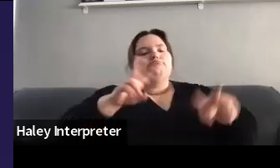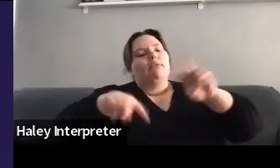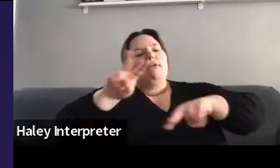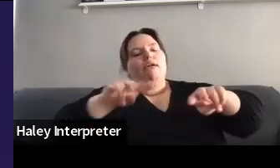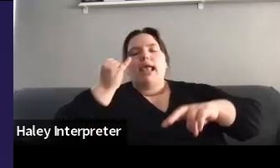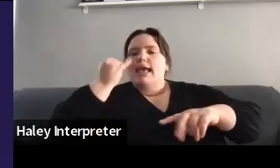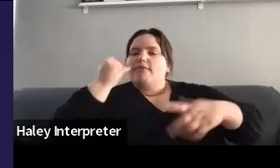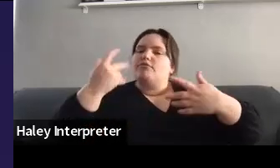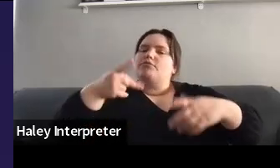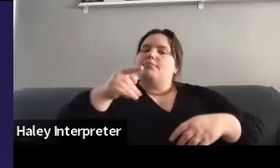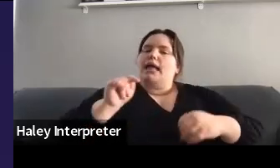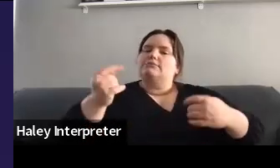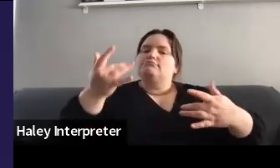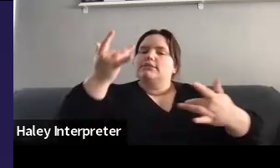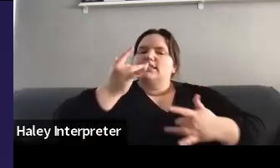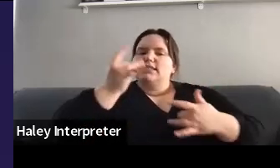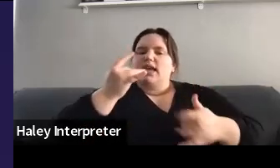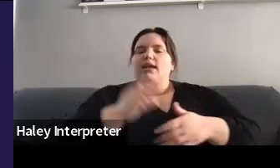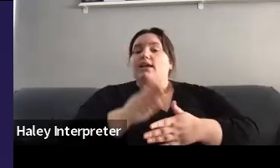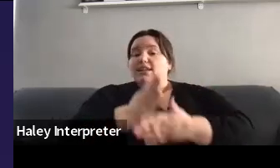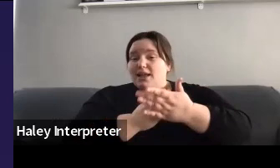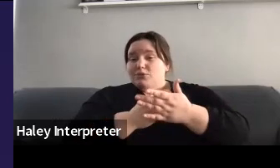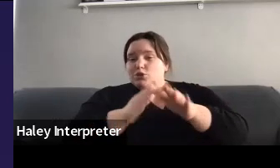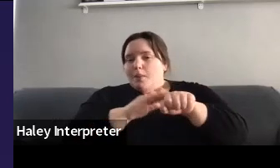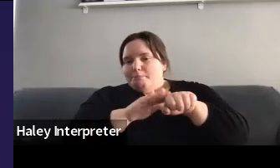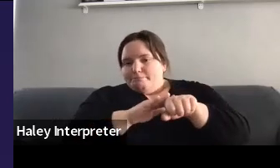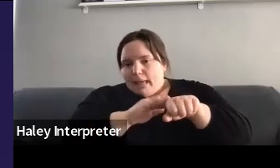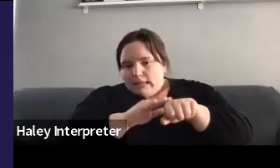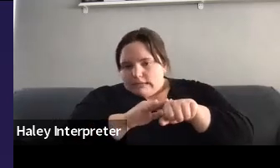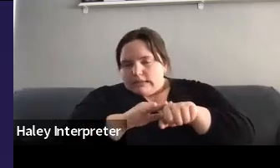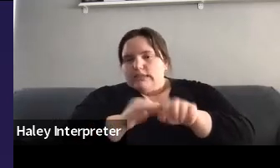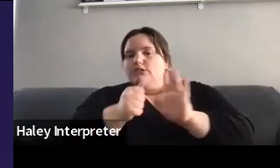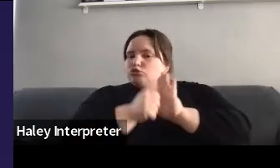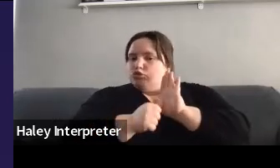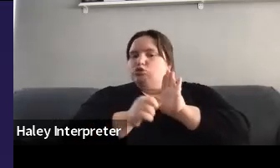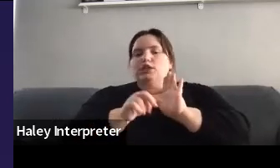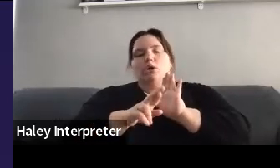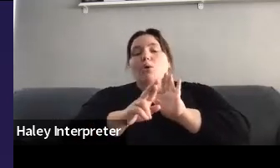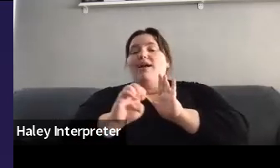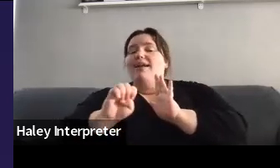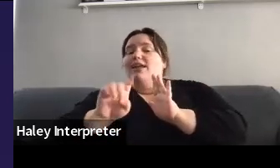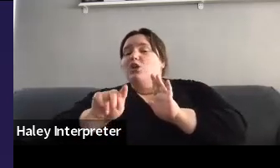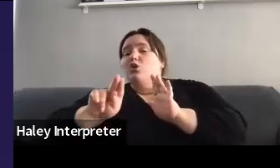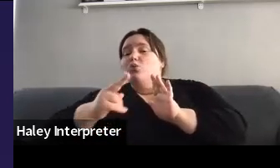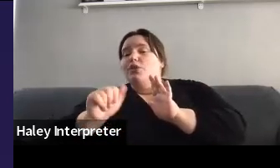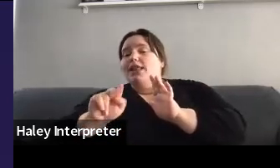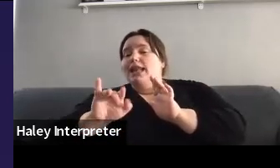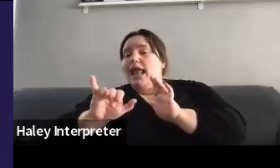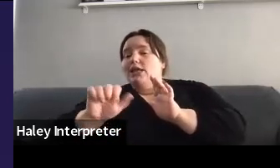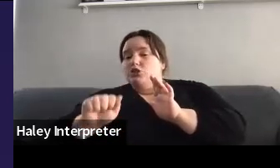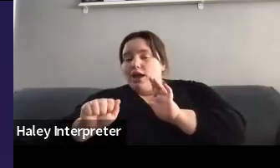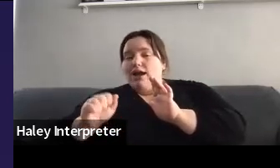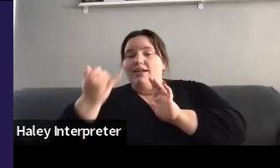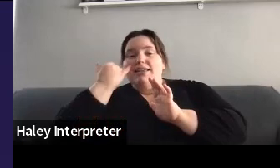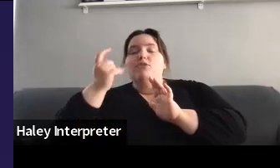can do very basic surgery, euthanasia, if you need them to come and put your pet down. So that's